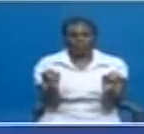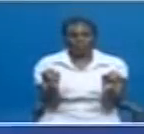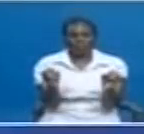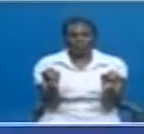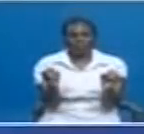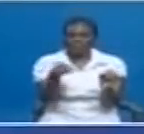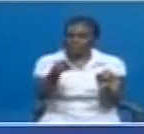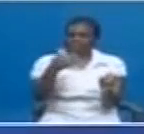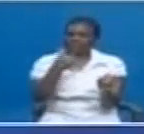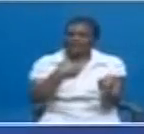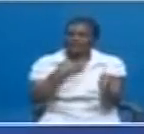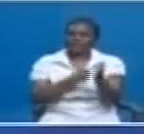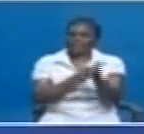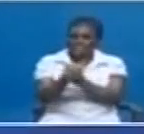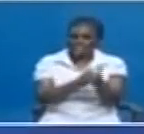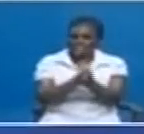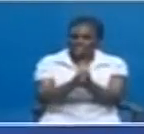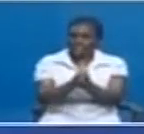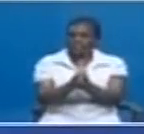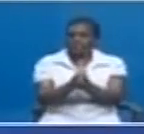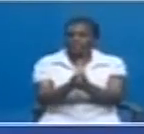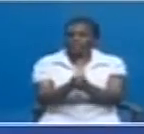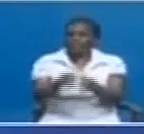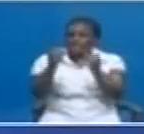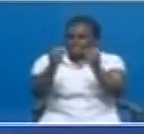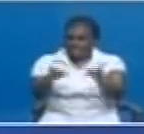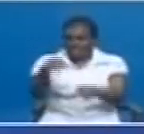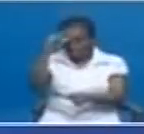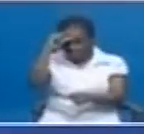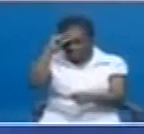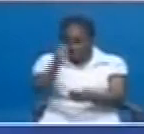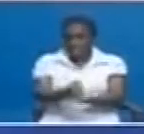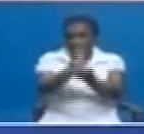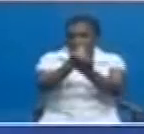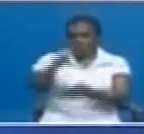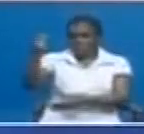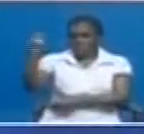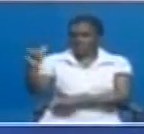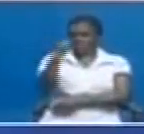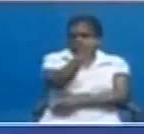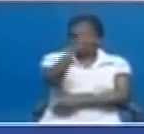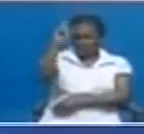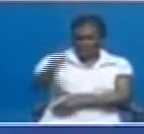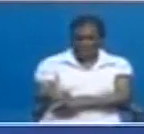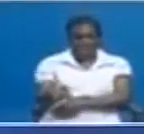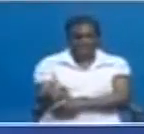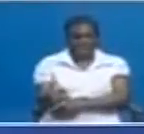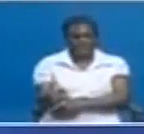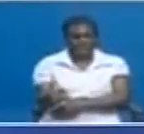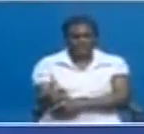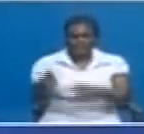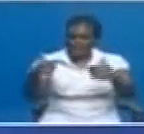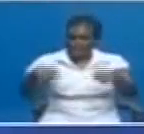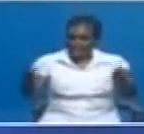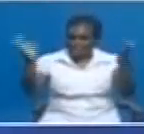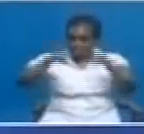having an interest in whether Kenya Airways is doing well or not. So if they're going to bail out Kenya Airways, which they should, because I don't think we should allow the